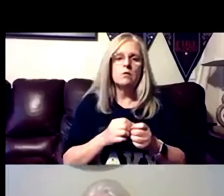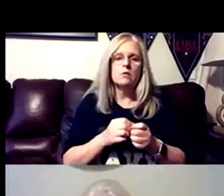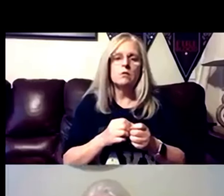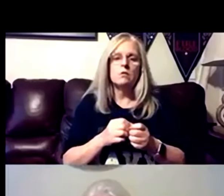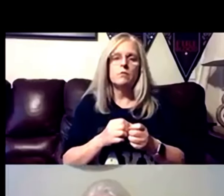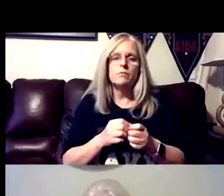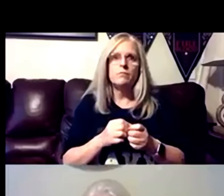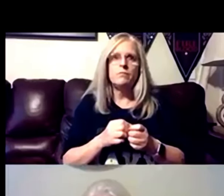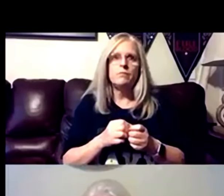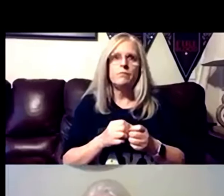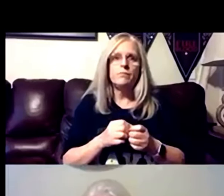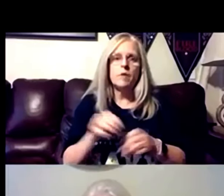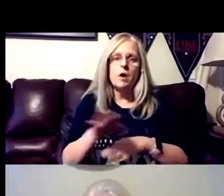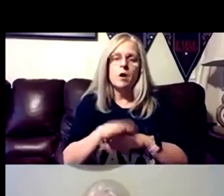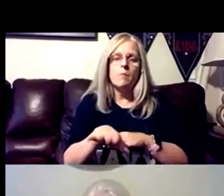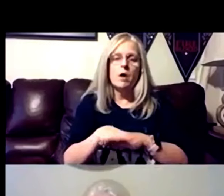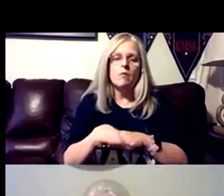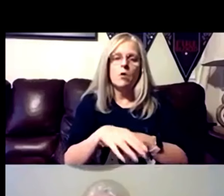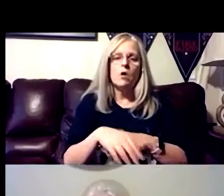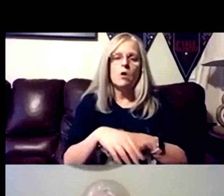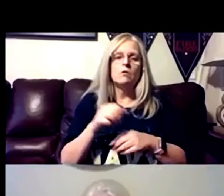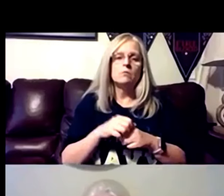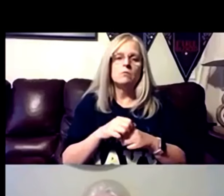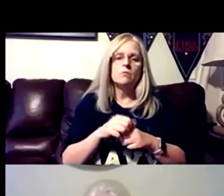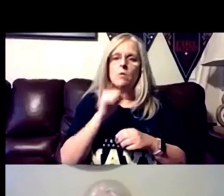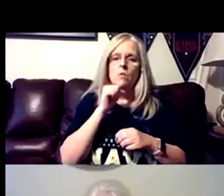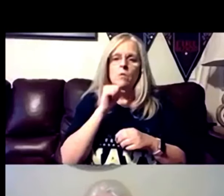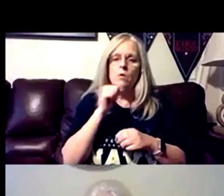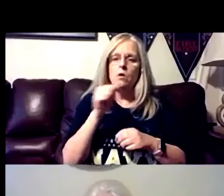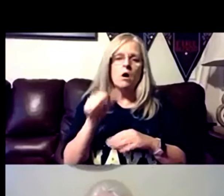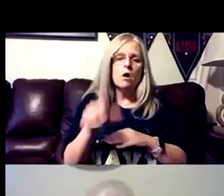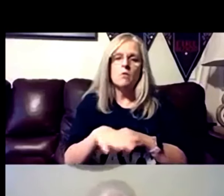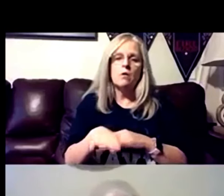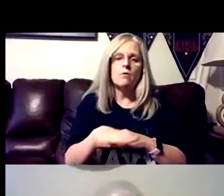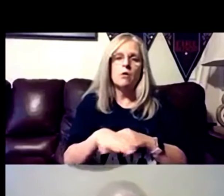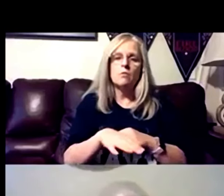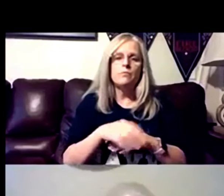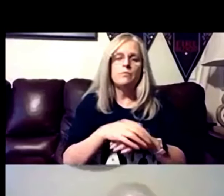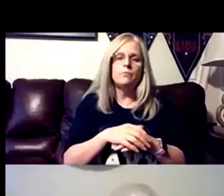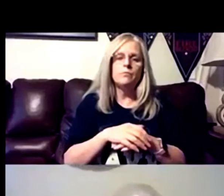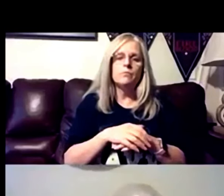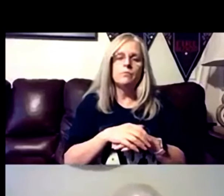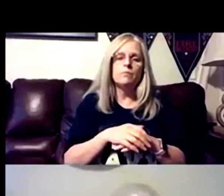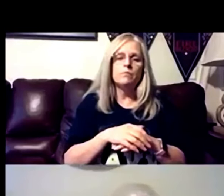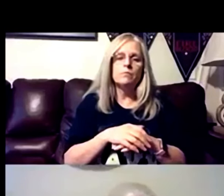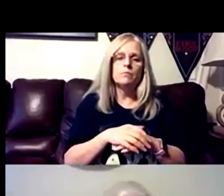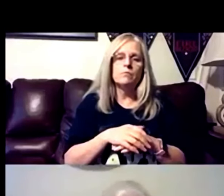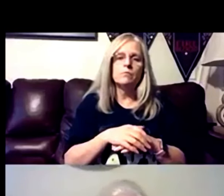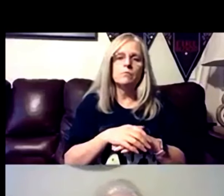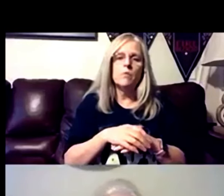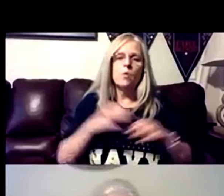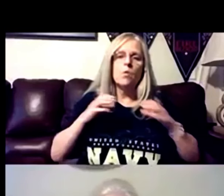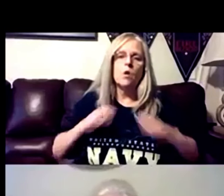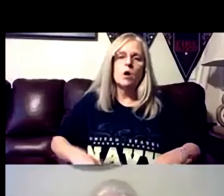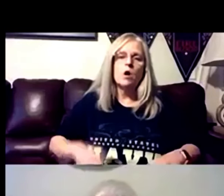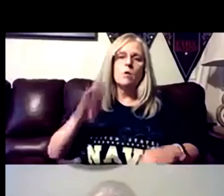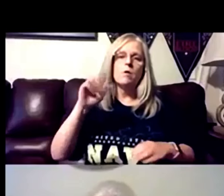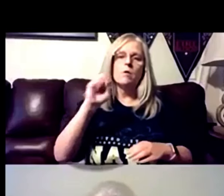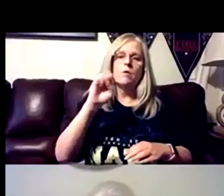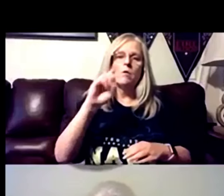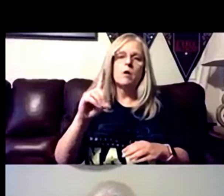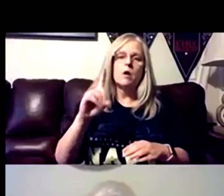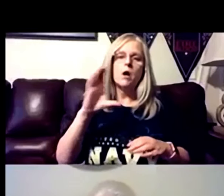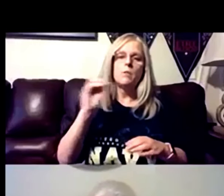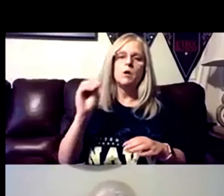peer-to-peer platform? And the answer to that is definitely not. We are not a peer-to-peer platform per se. We are a customer-based